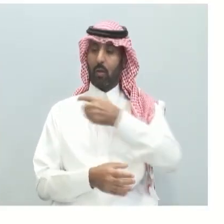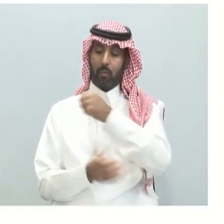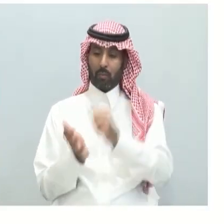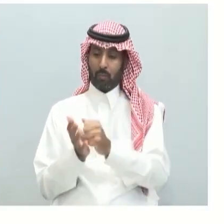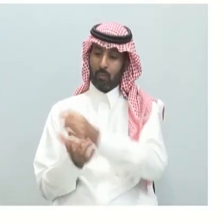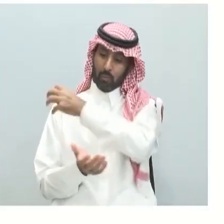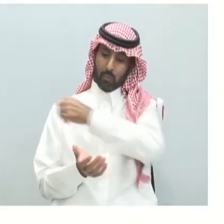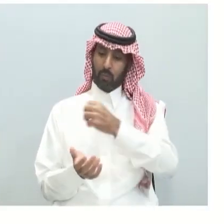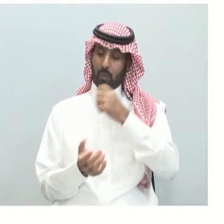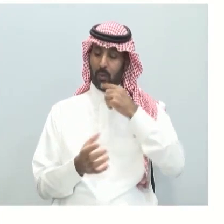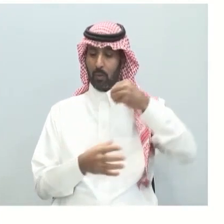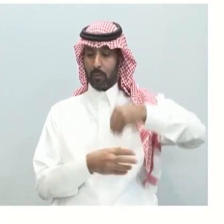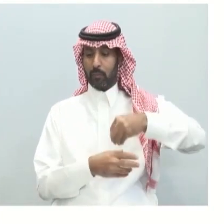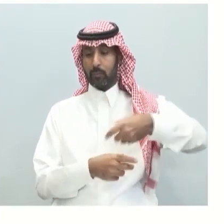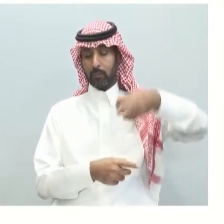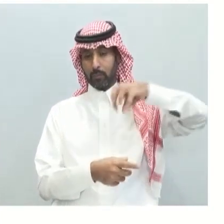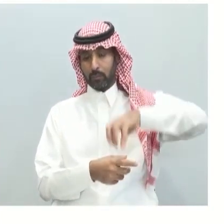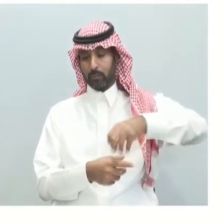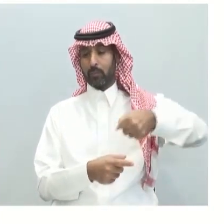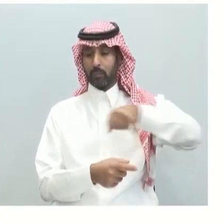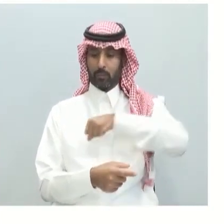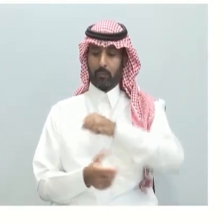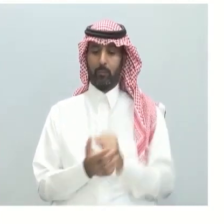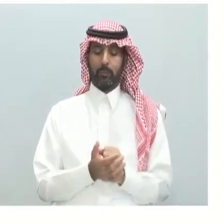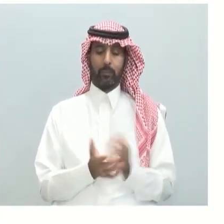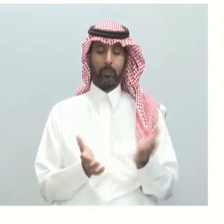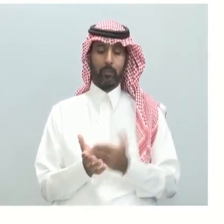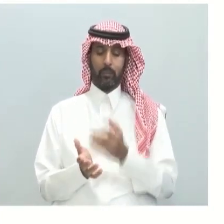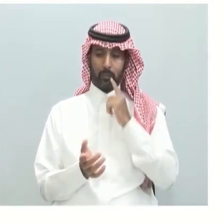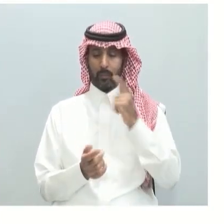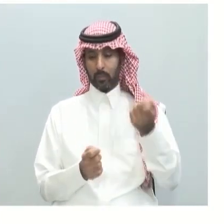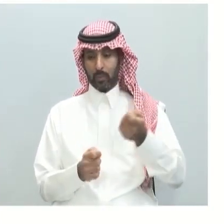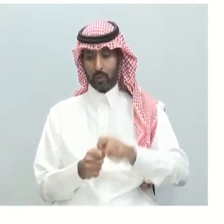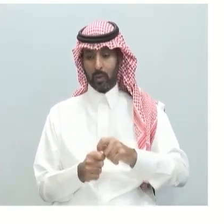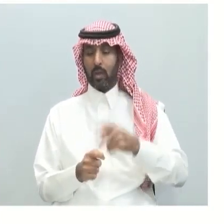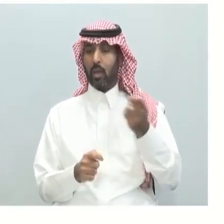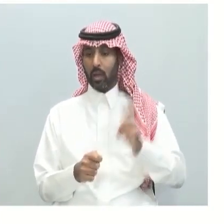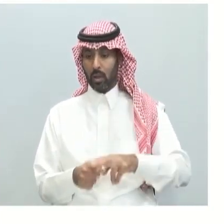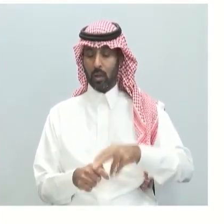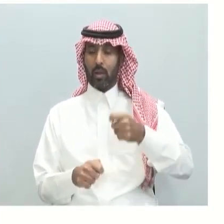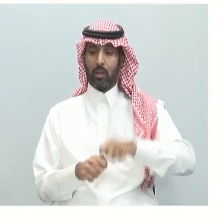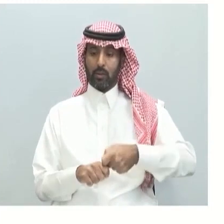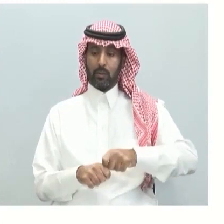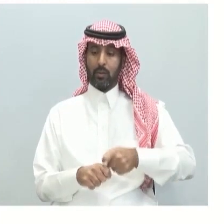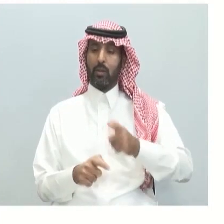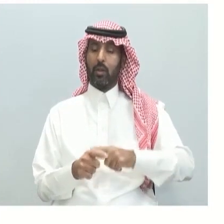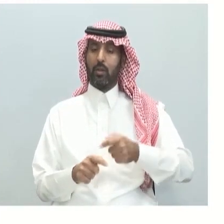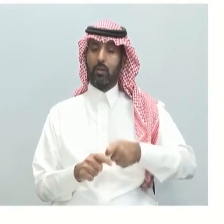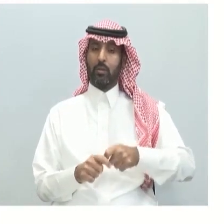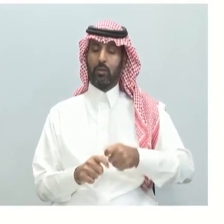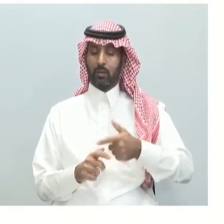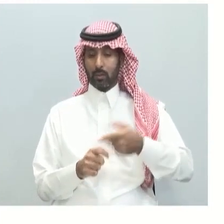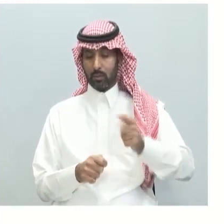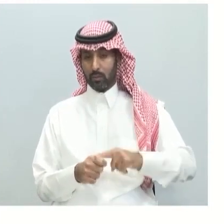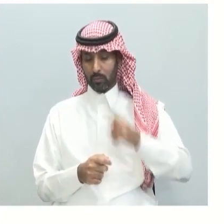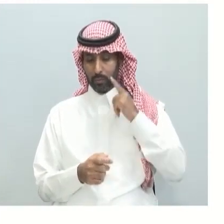you can use your own bags. You can recycle. You can always recycle or decrease consumption